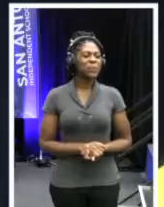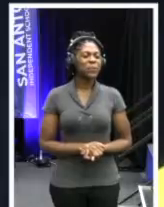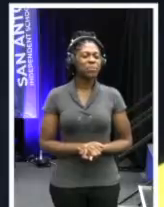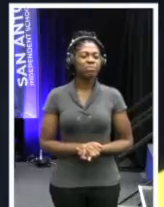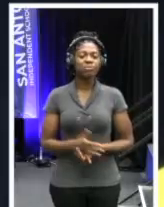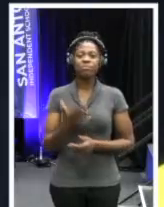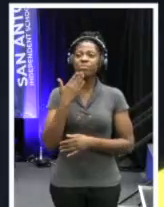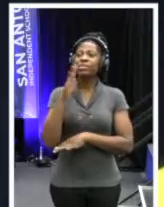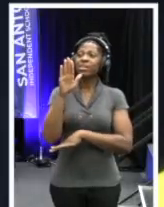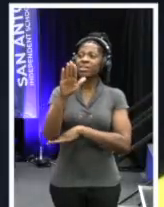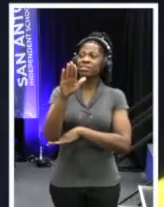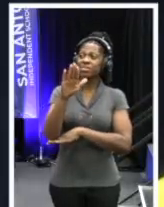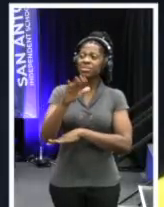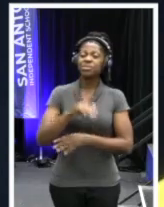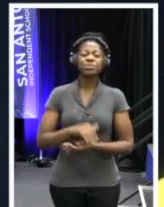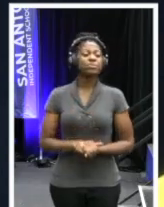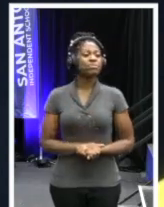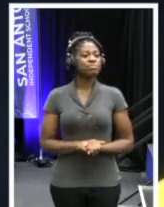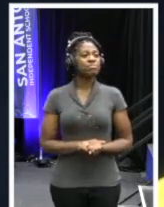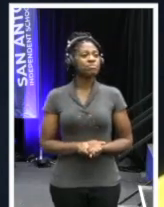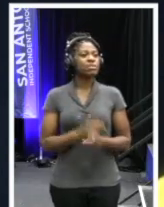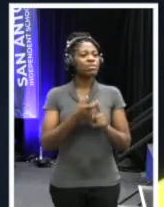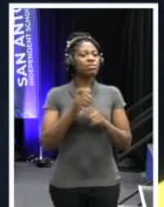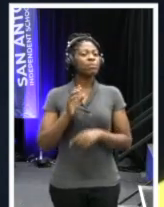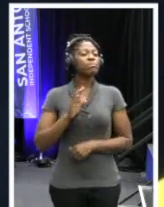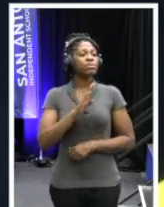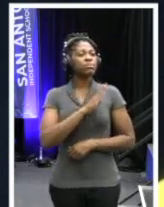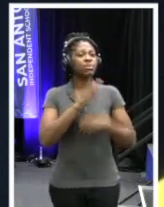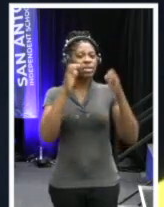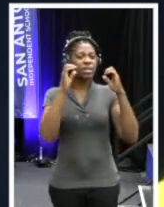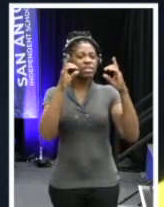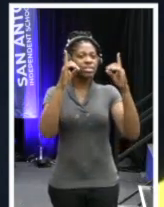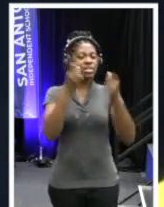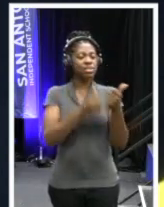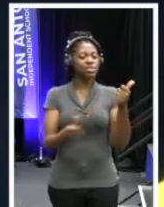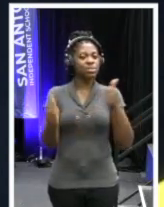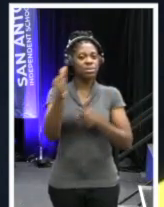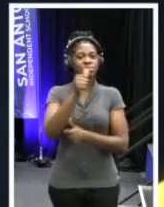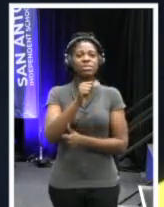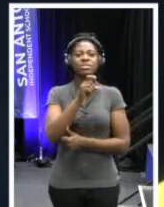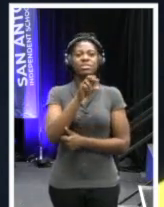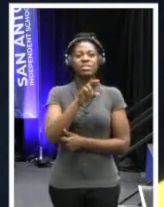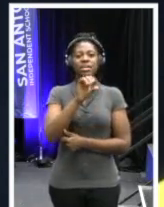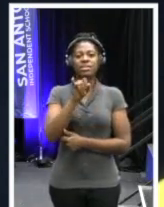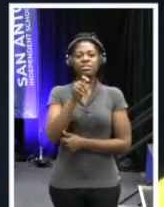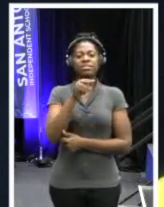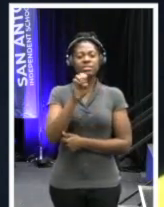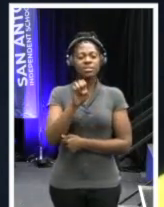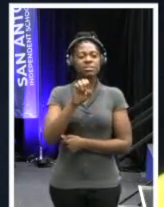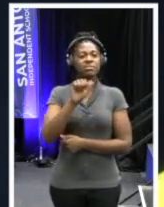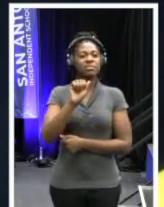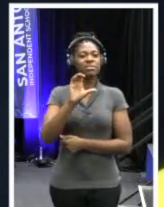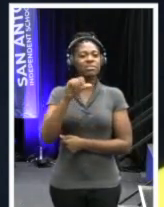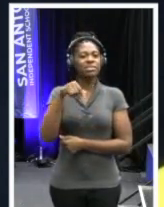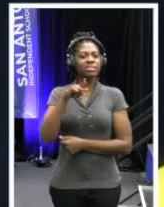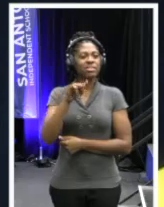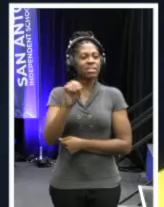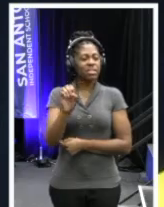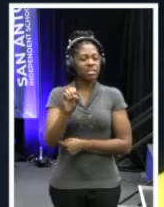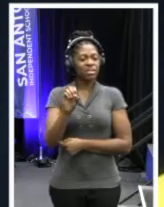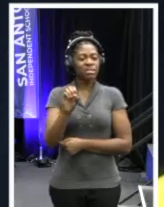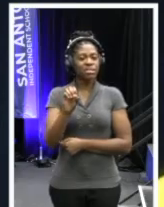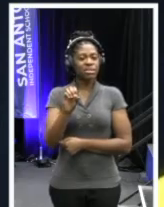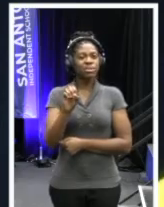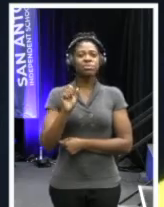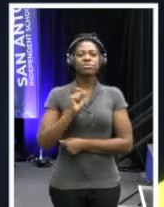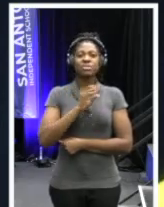Good afternoon, ladies and gentlemen. On behalf of the Board of Education, Superintendent Dr. Jaime Aquino, administration, staff, and